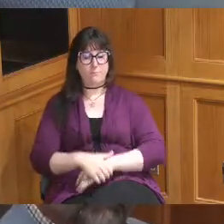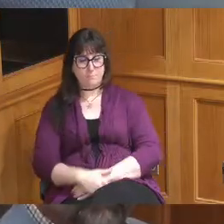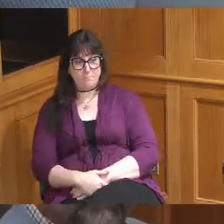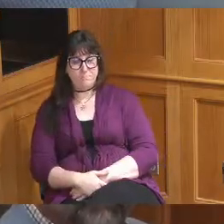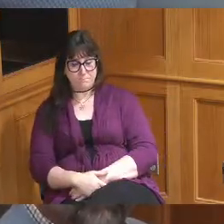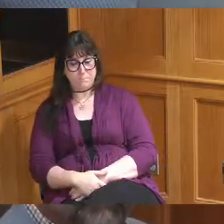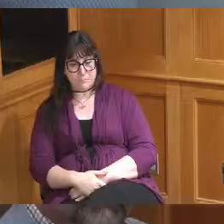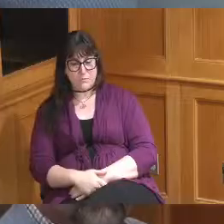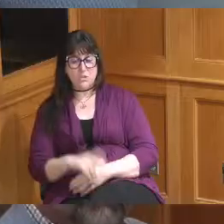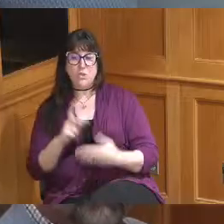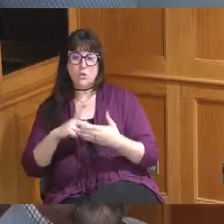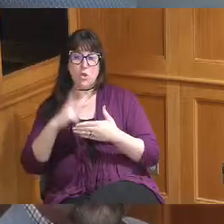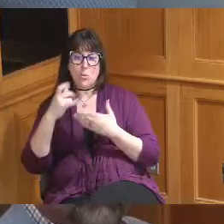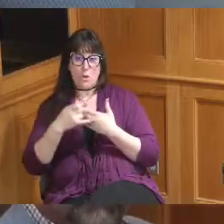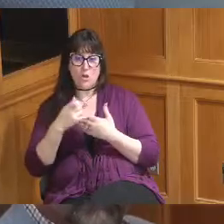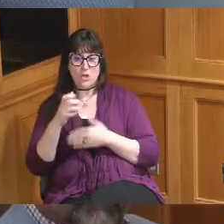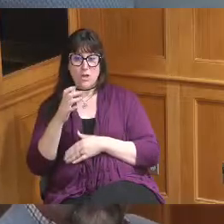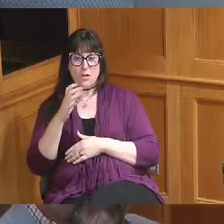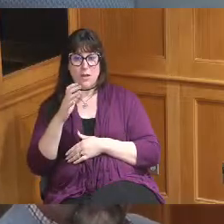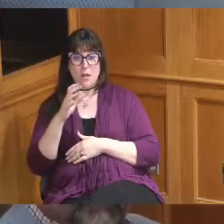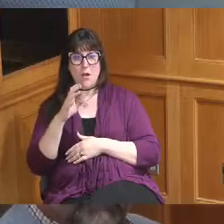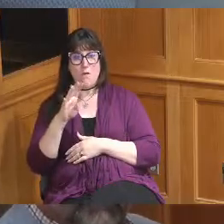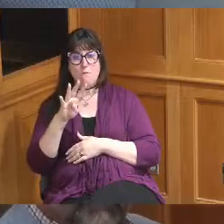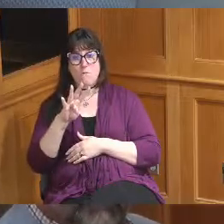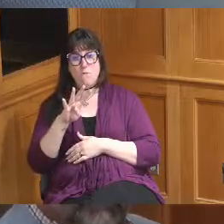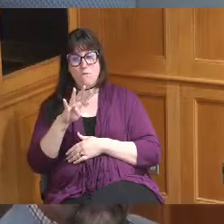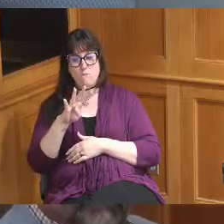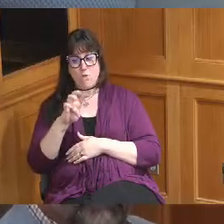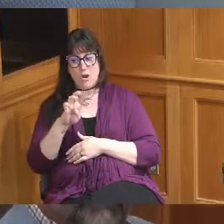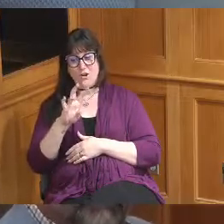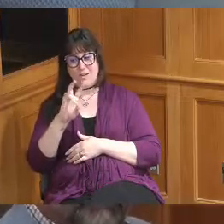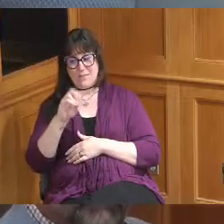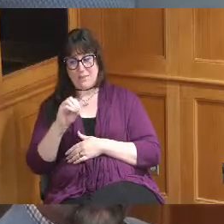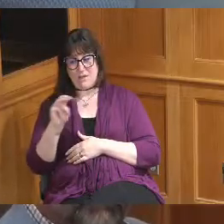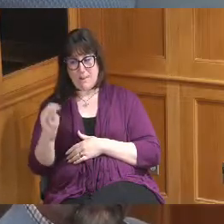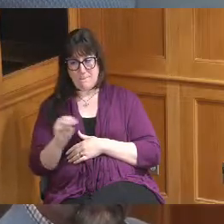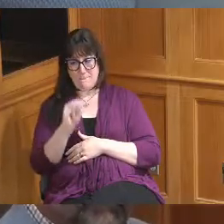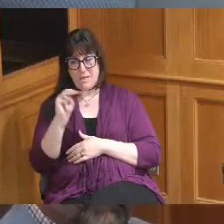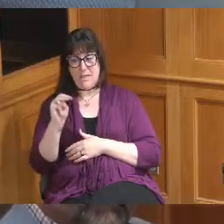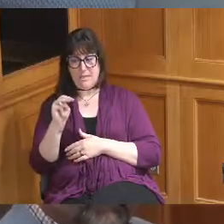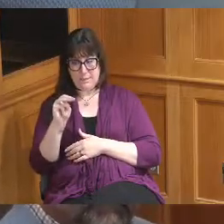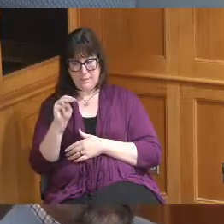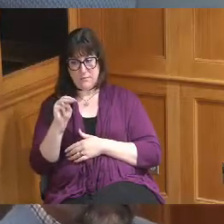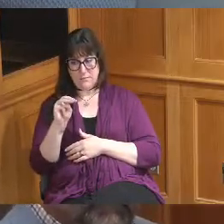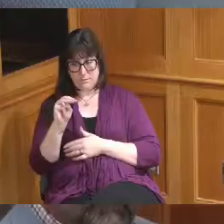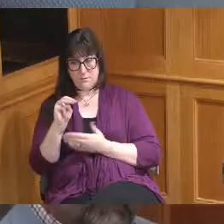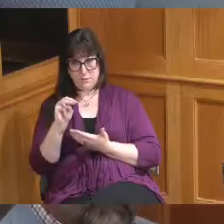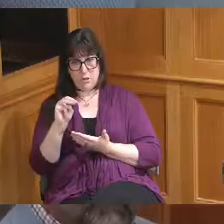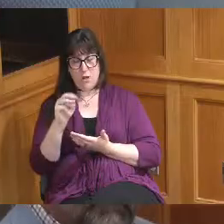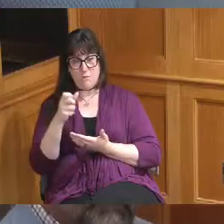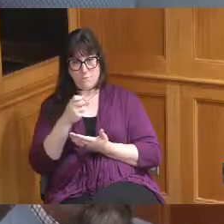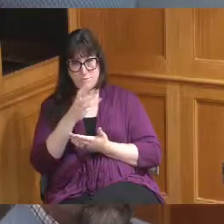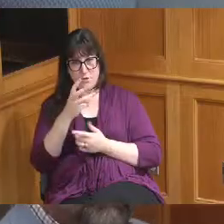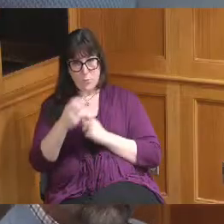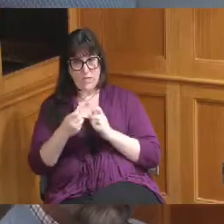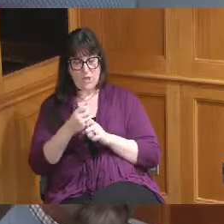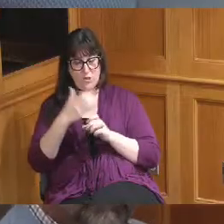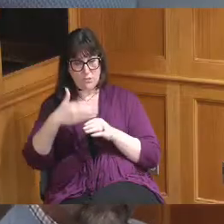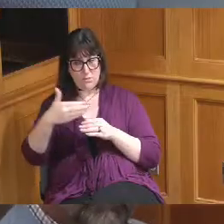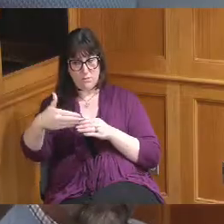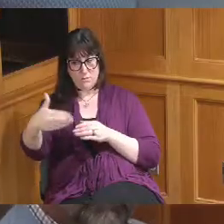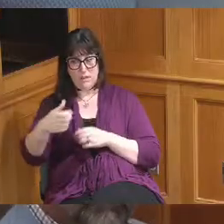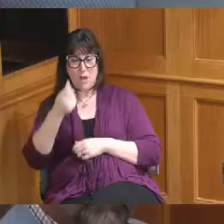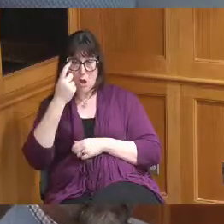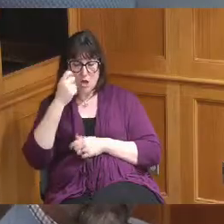So the project is going to be roughly $470 million done over a period of a couple of years. That's not including any